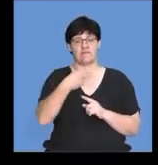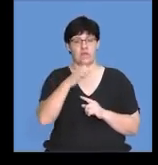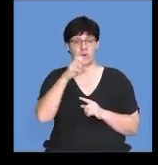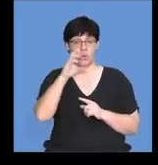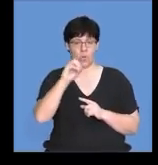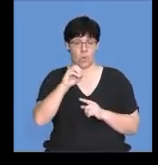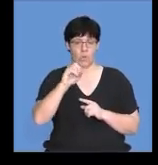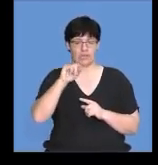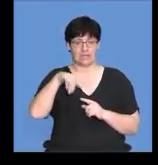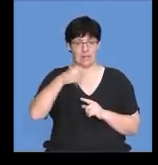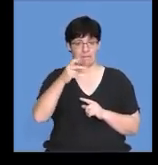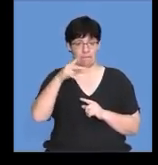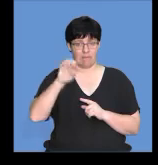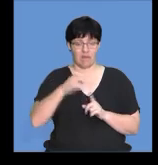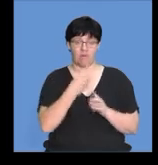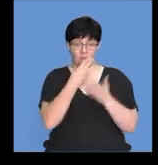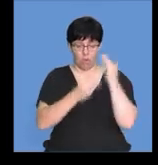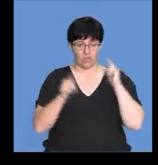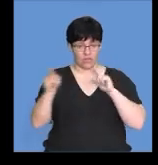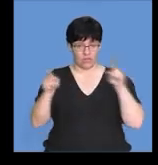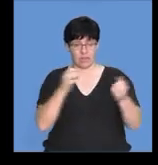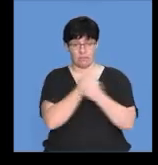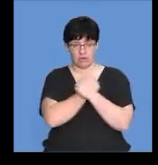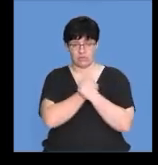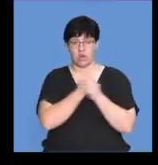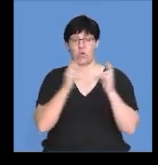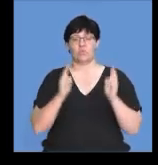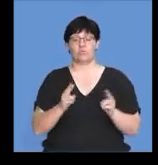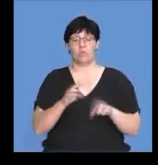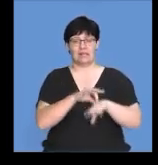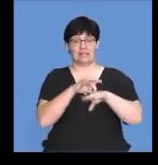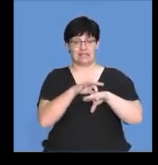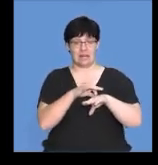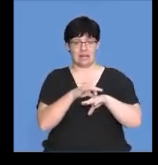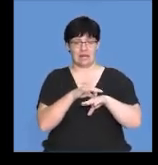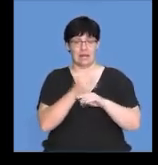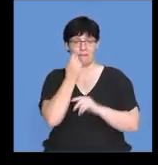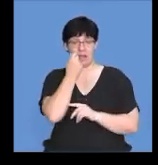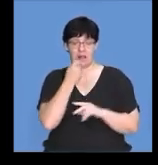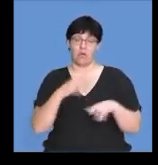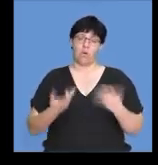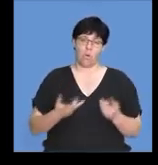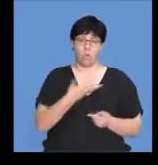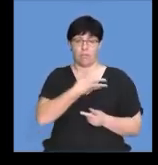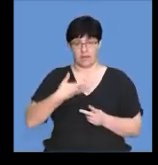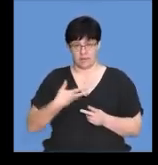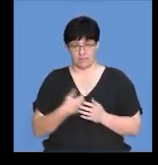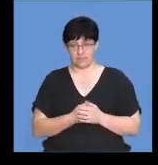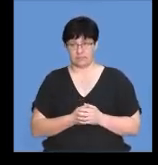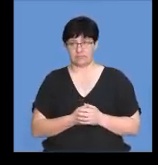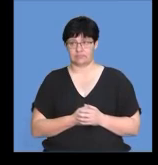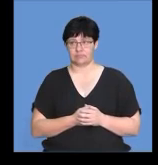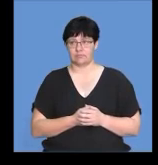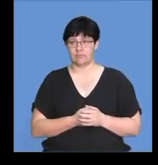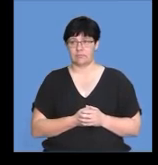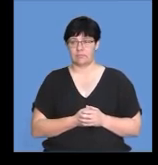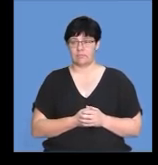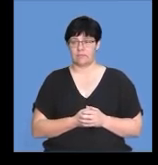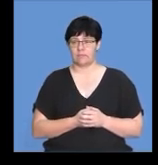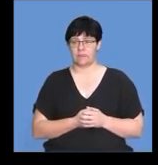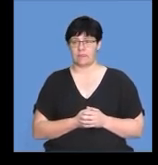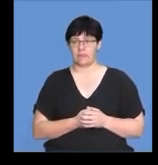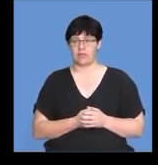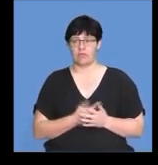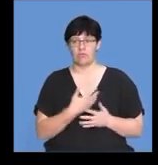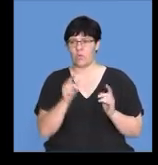the phenotypes of both the parents are normal skinned male or normal skinned female. In this case, we're not